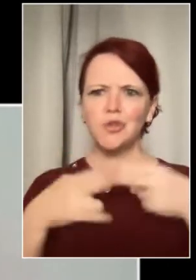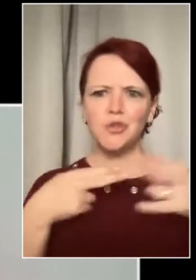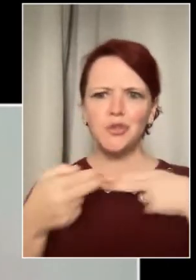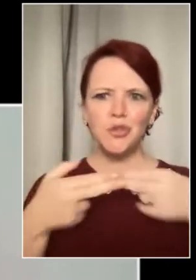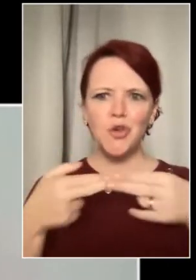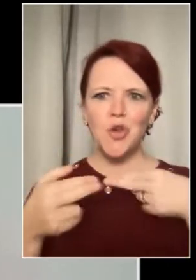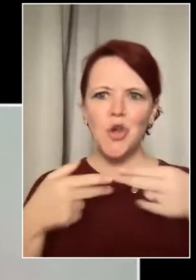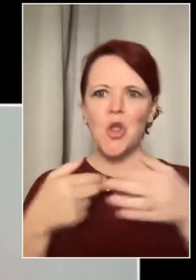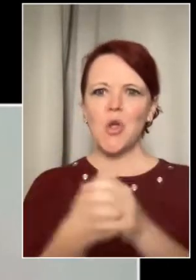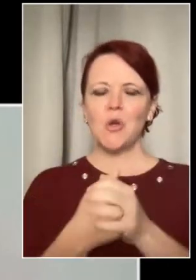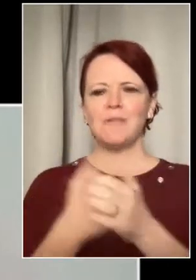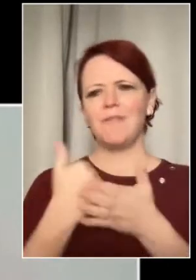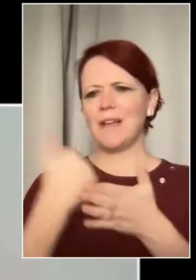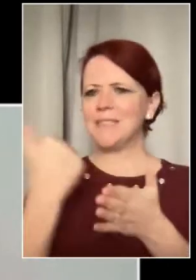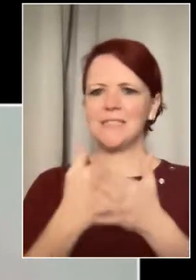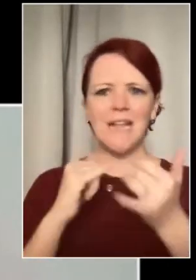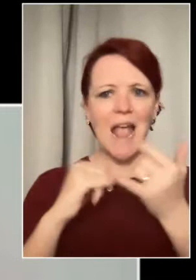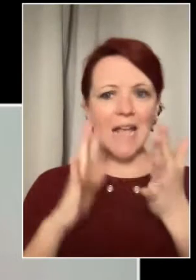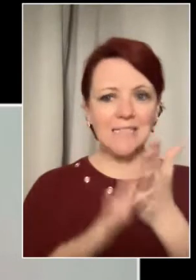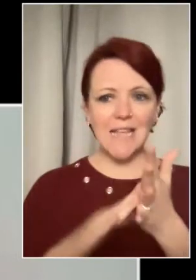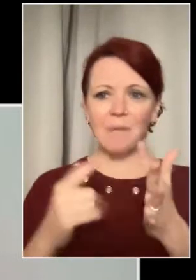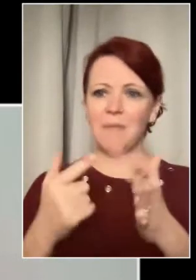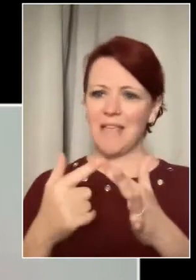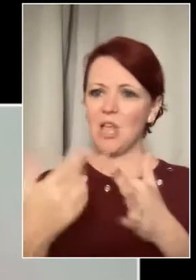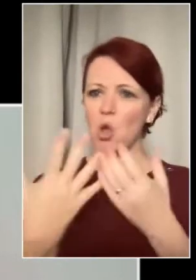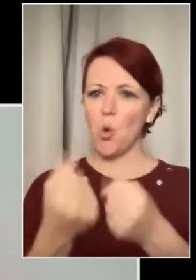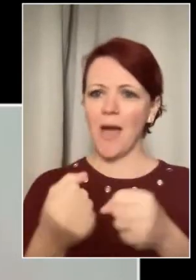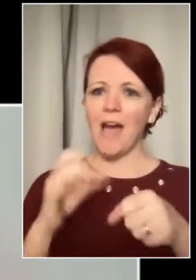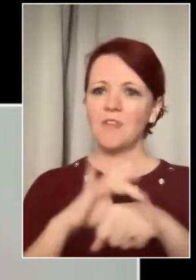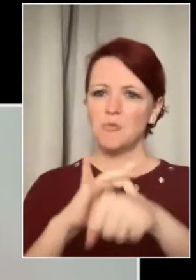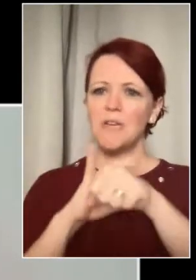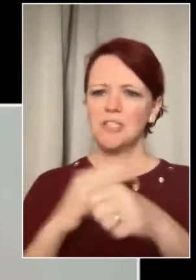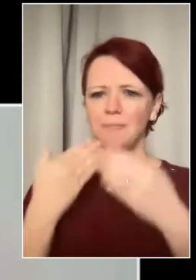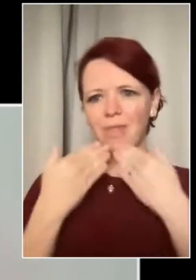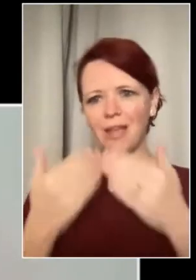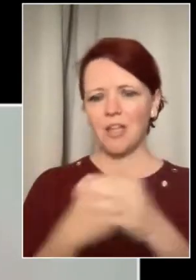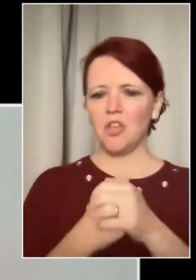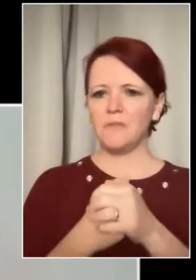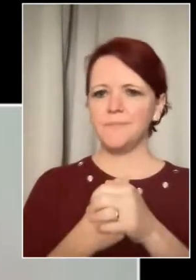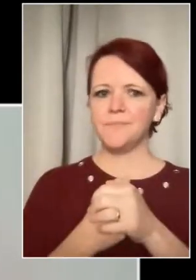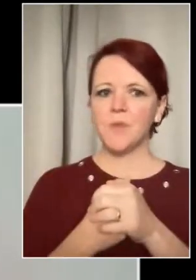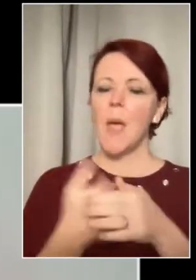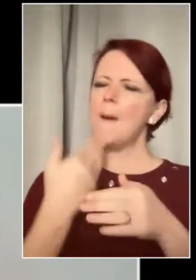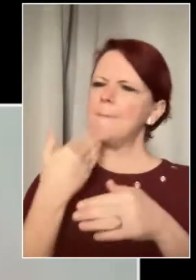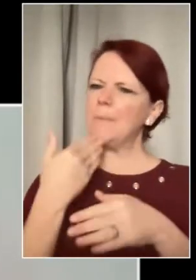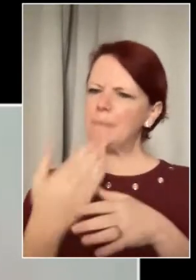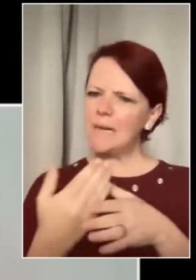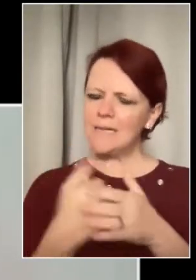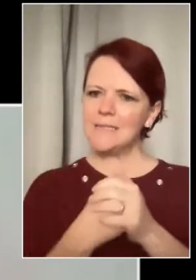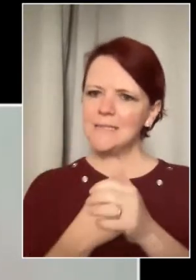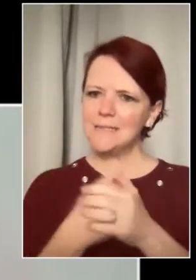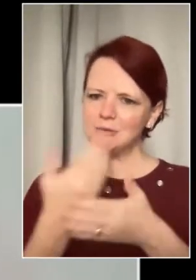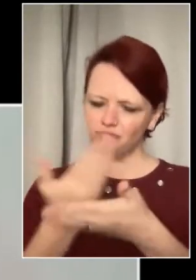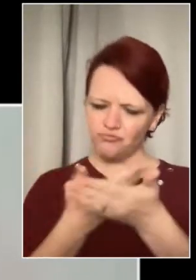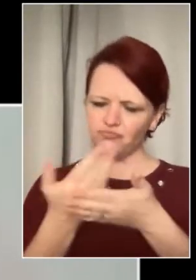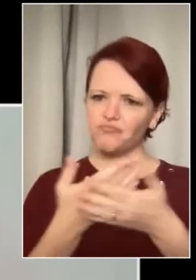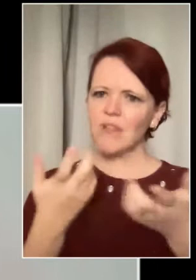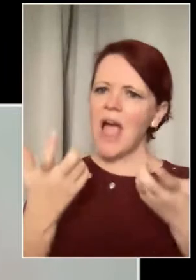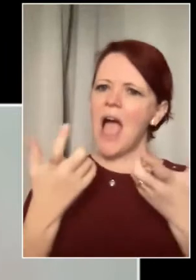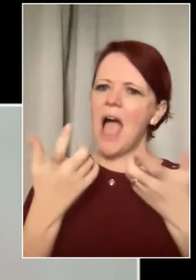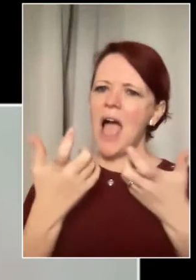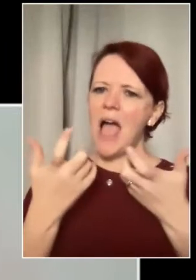for being an SME who takes on apprentices. I was just wondering how we could hear a little bit more about what you would say to other employers, possibly